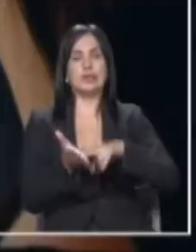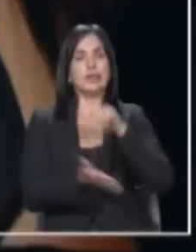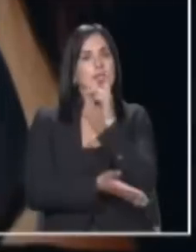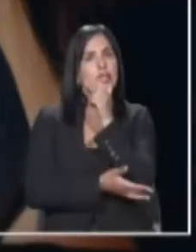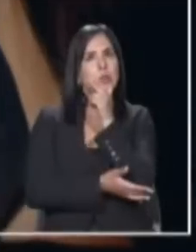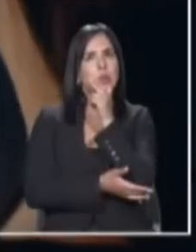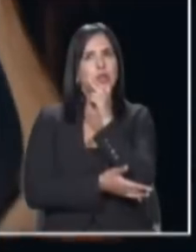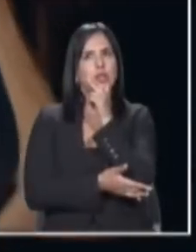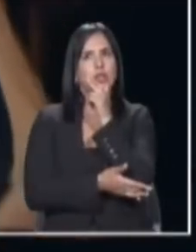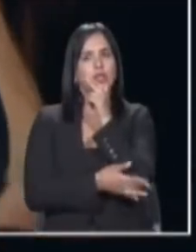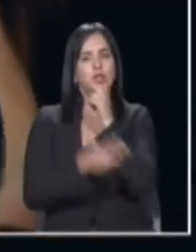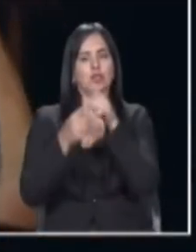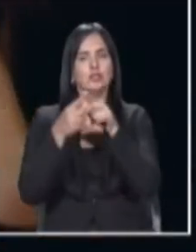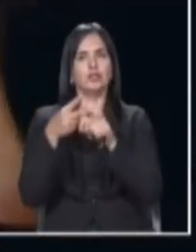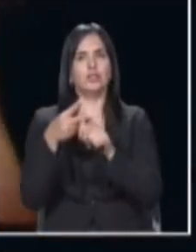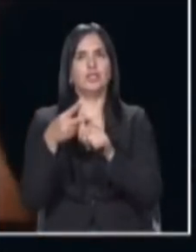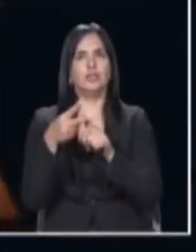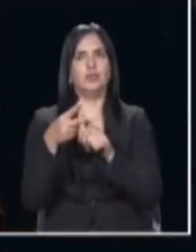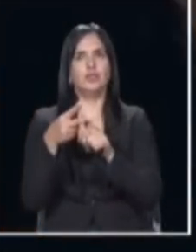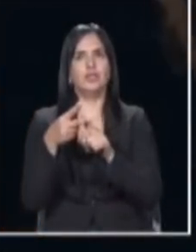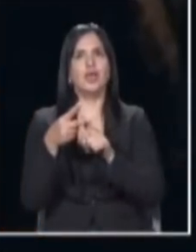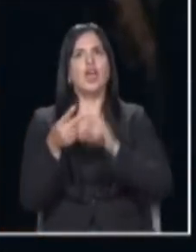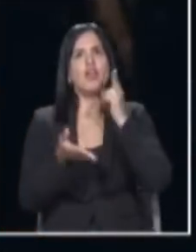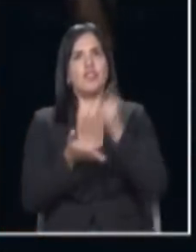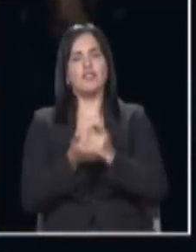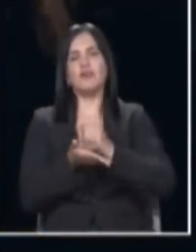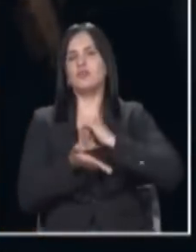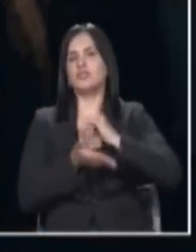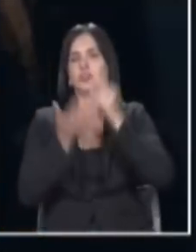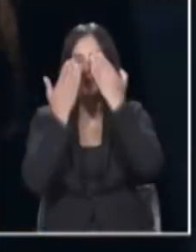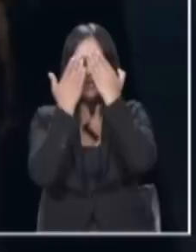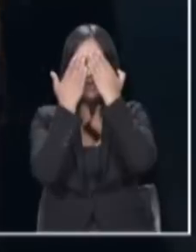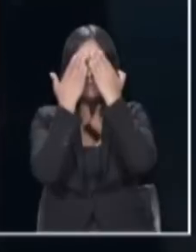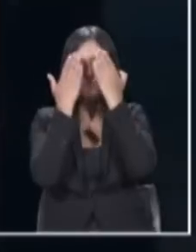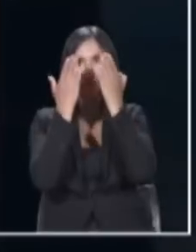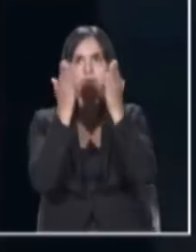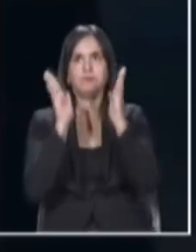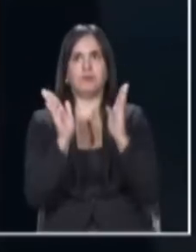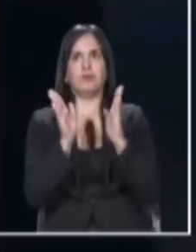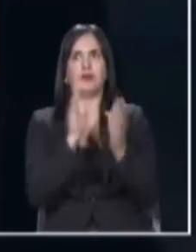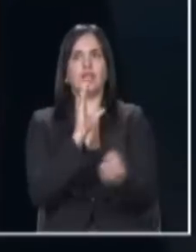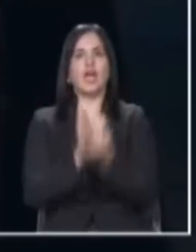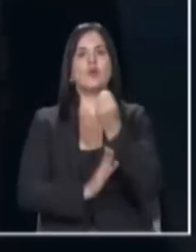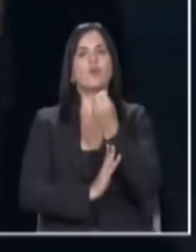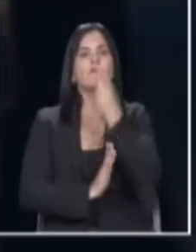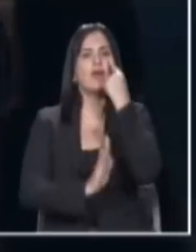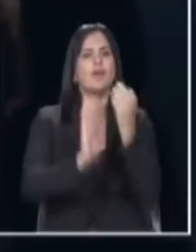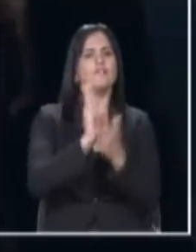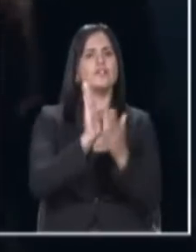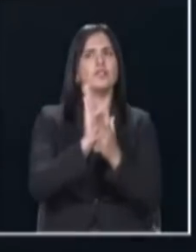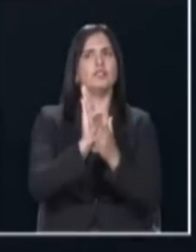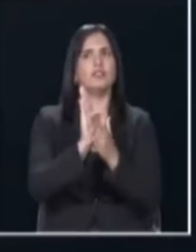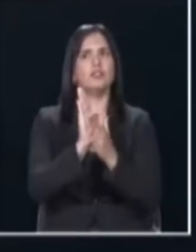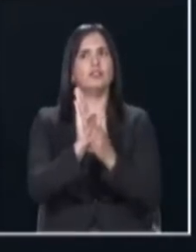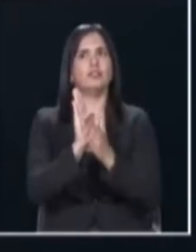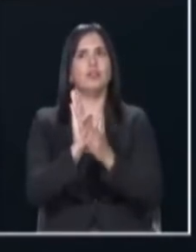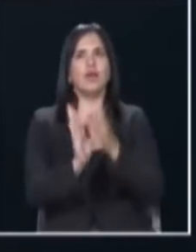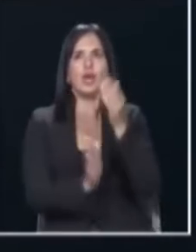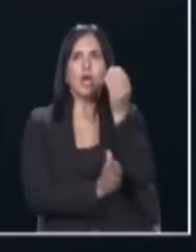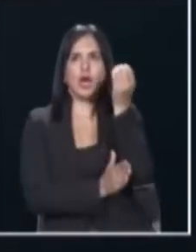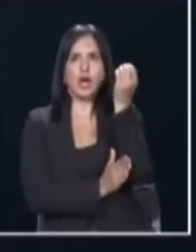animals as scientists we must always be open to new evidence and willing to question our previous beliefs